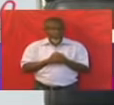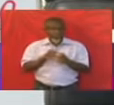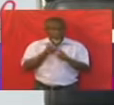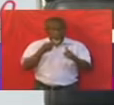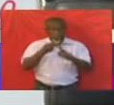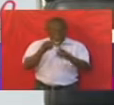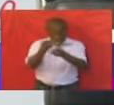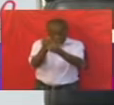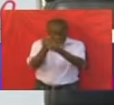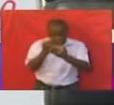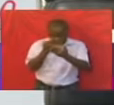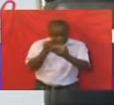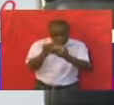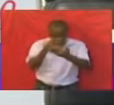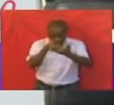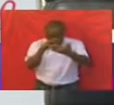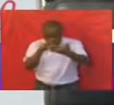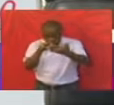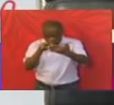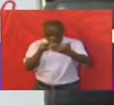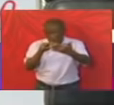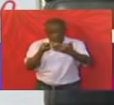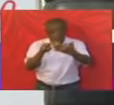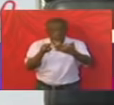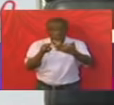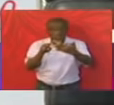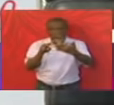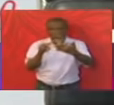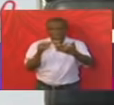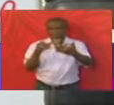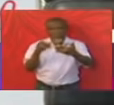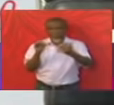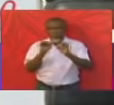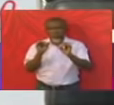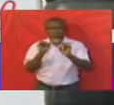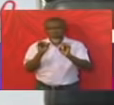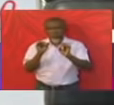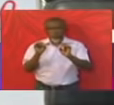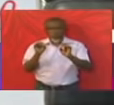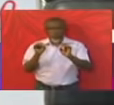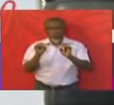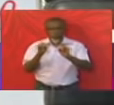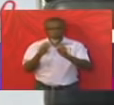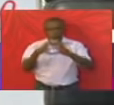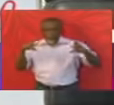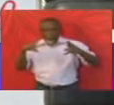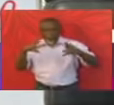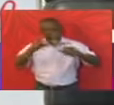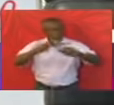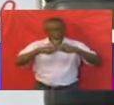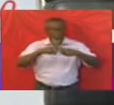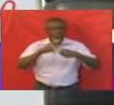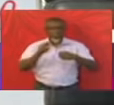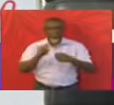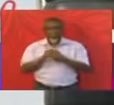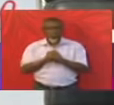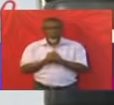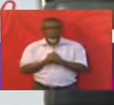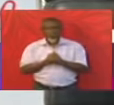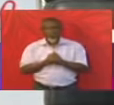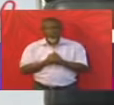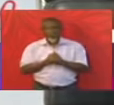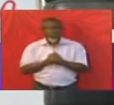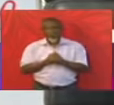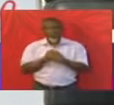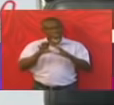studies, can expect there's absolutely no difference in terms of the side effect profile. So you can